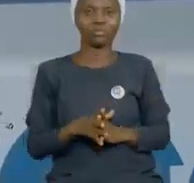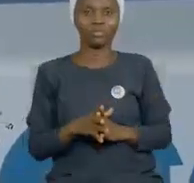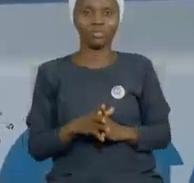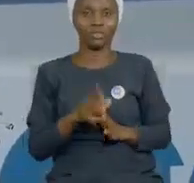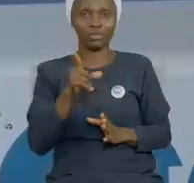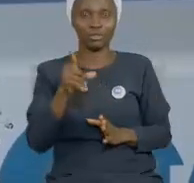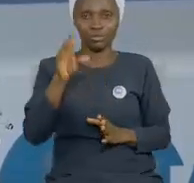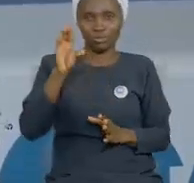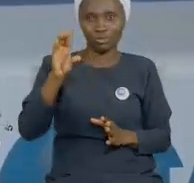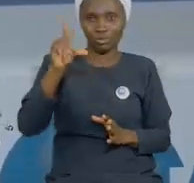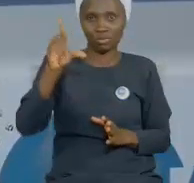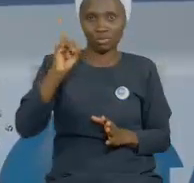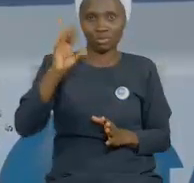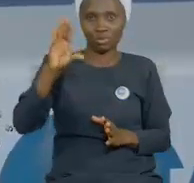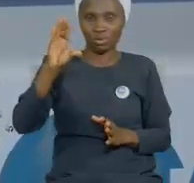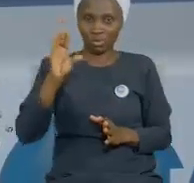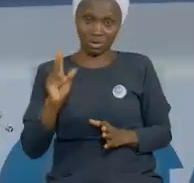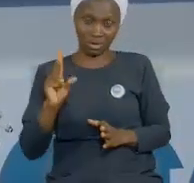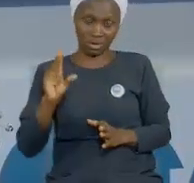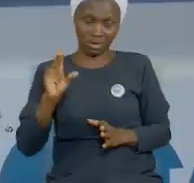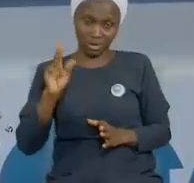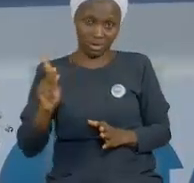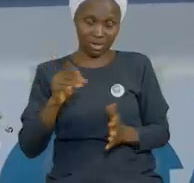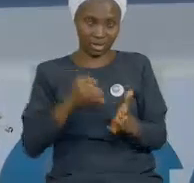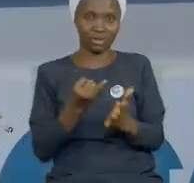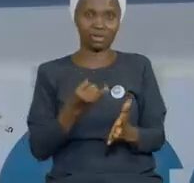And then you are going to fill the form that will appear.